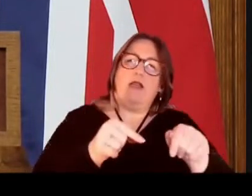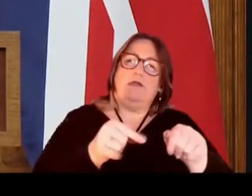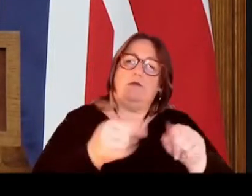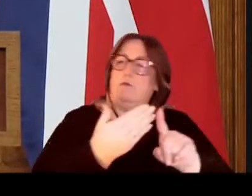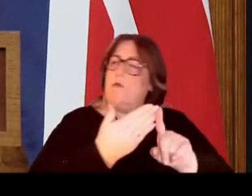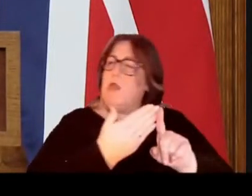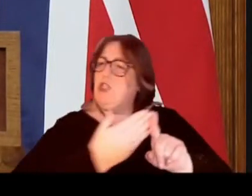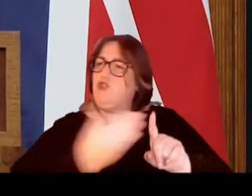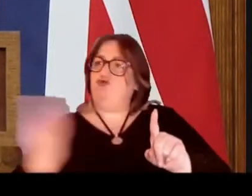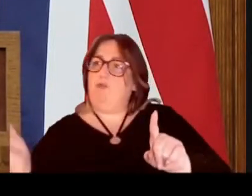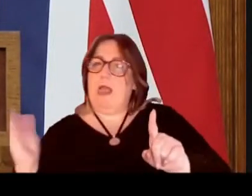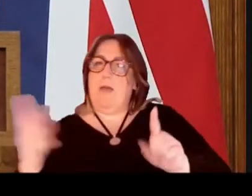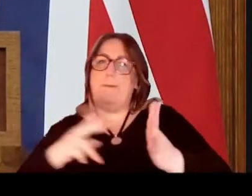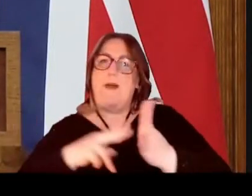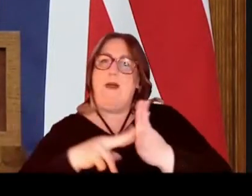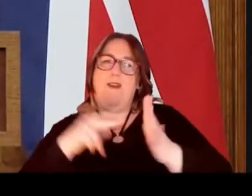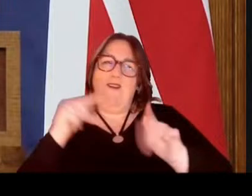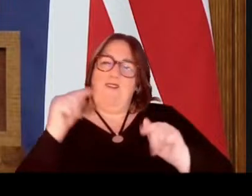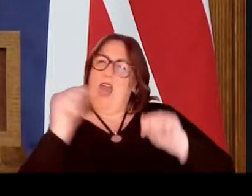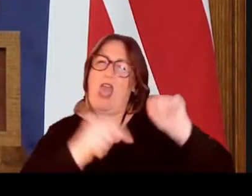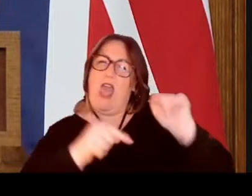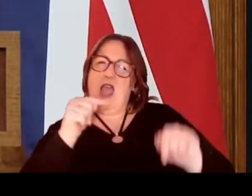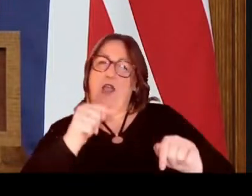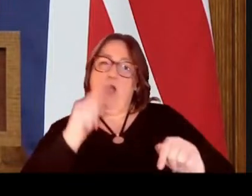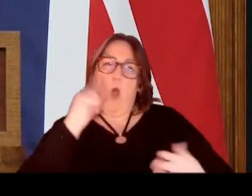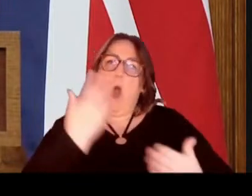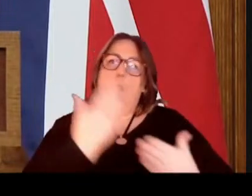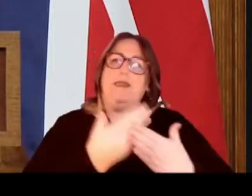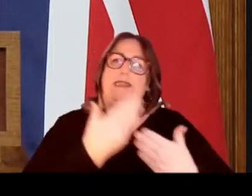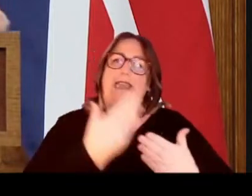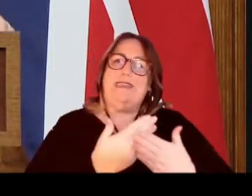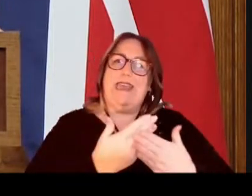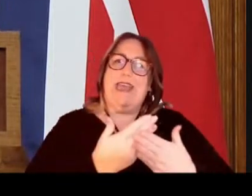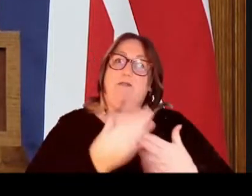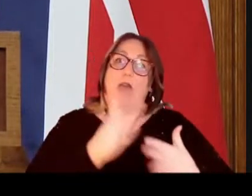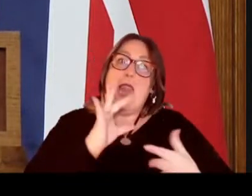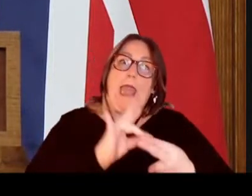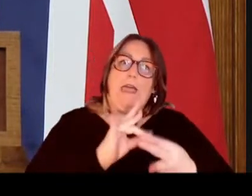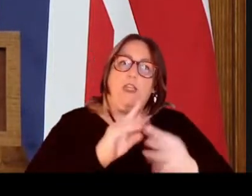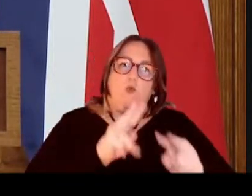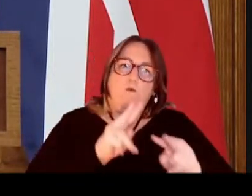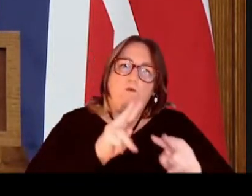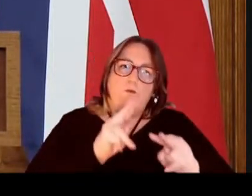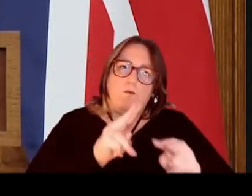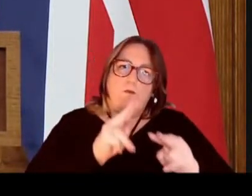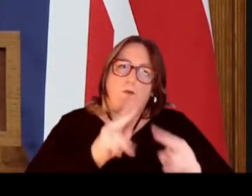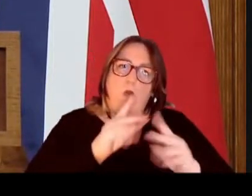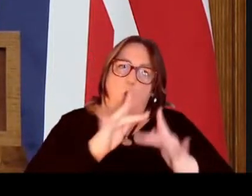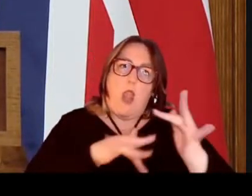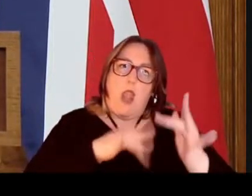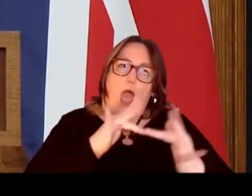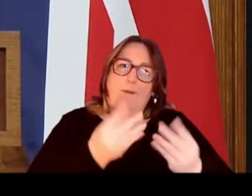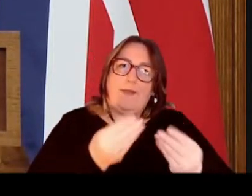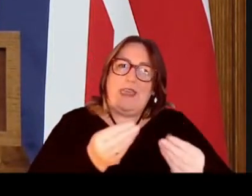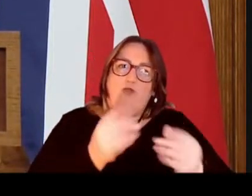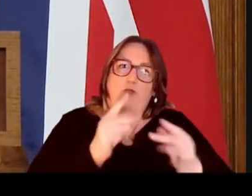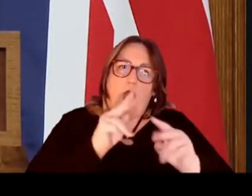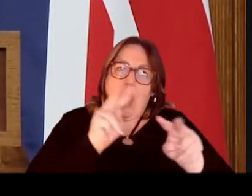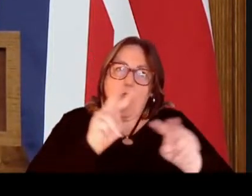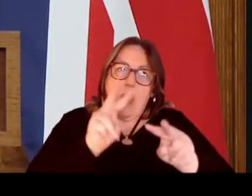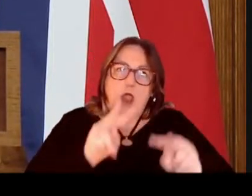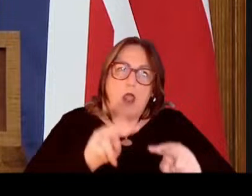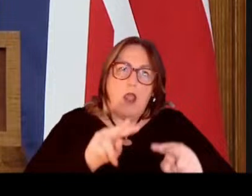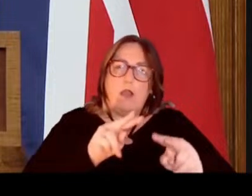often following online viewing of material from all sorts of different sources. It is